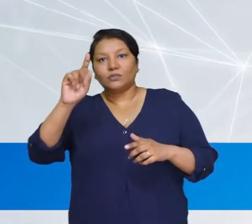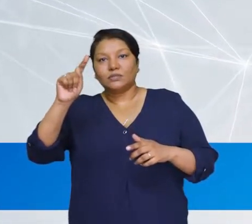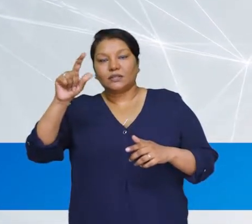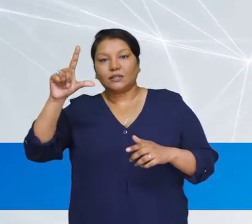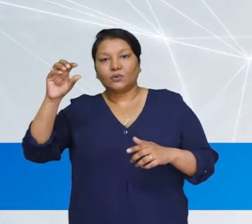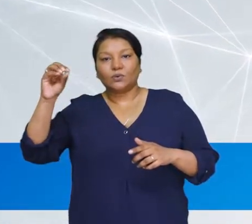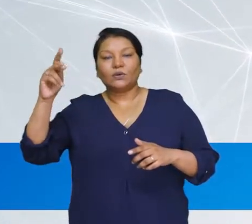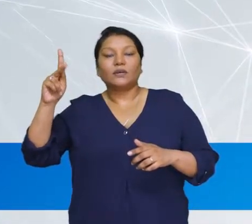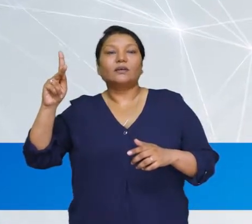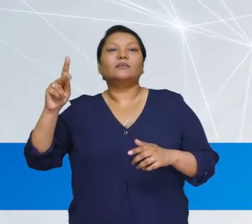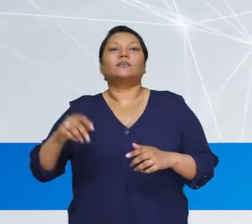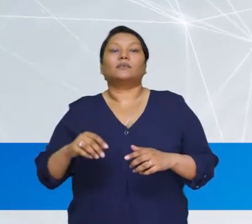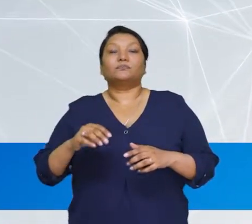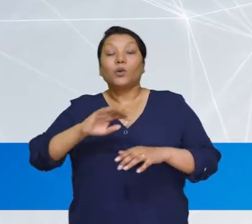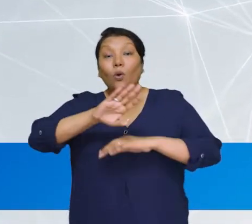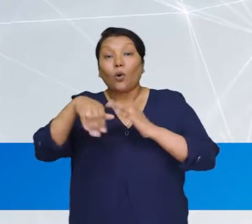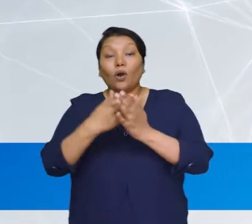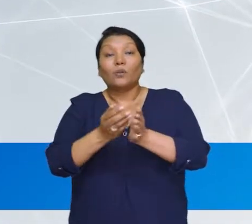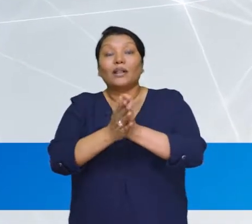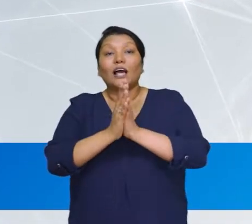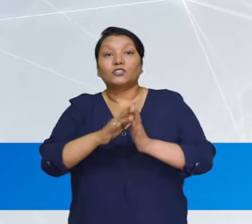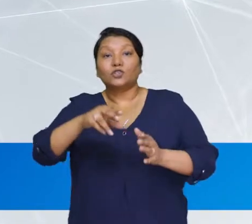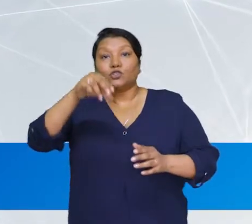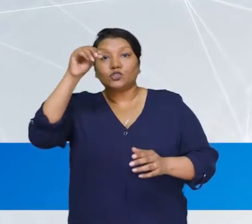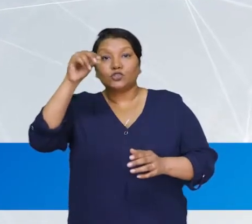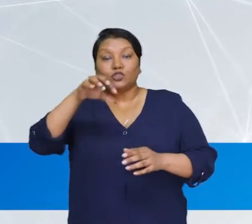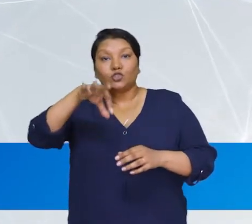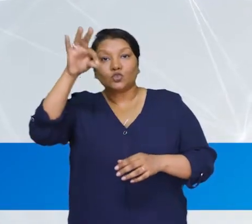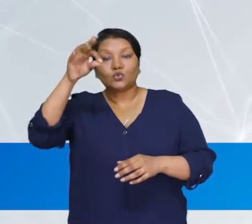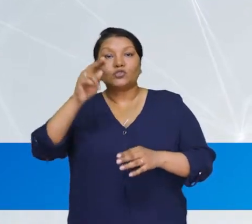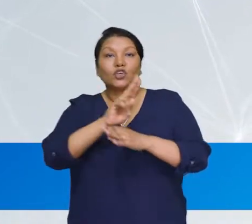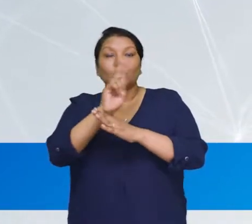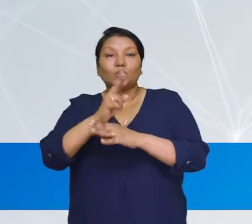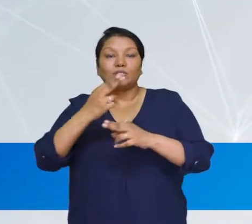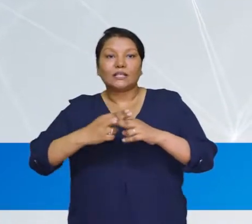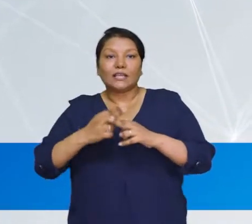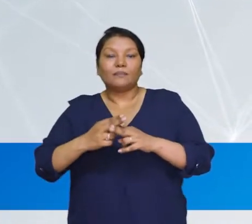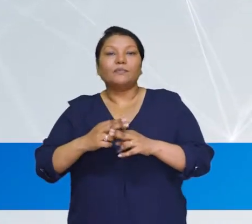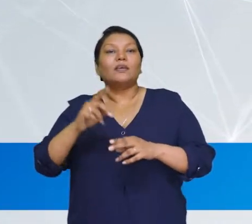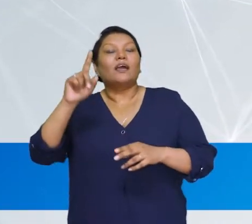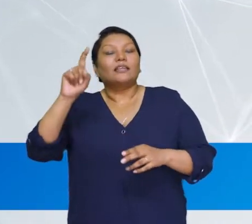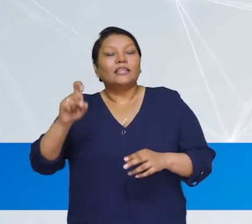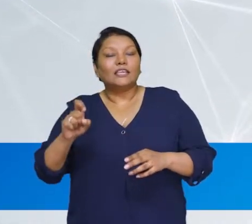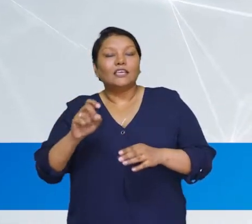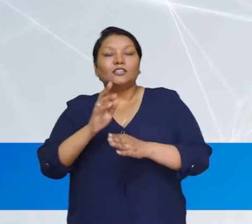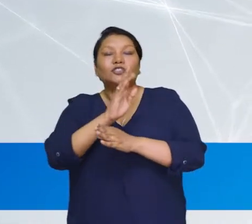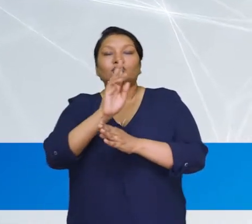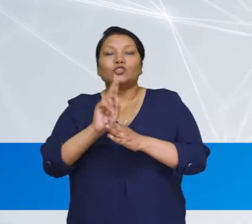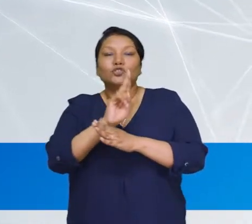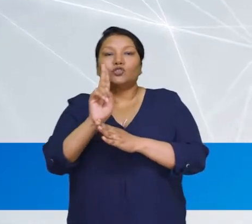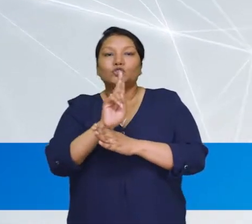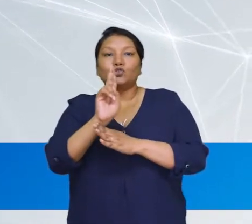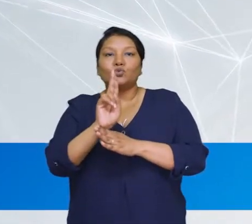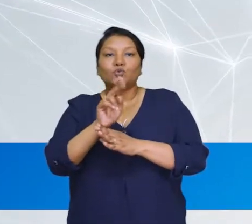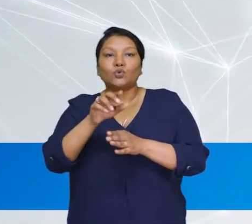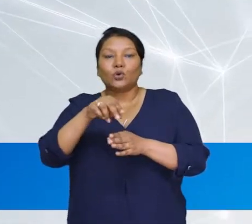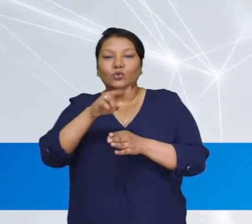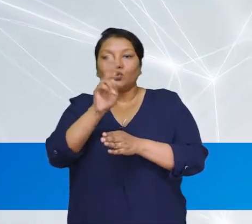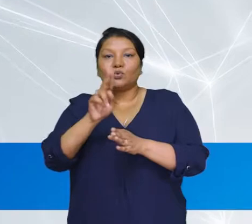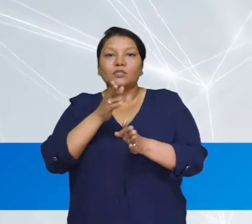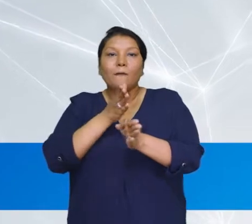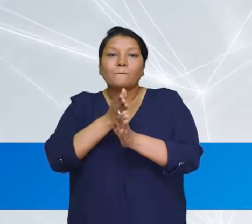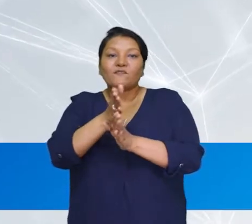sites will ask you to choose how you would like your email to read as. I would strongly recommend that you take a professional approach to choosing that email